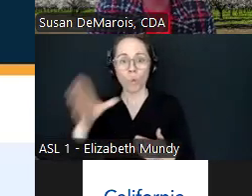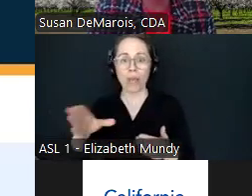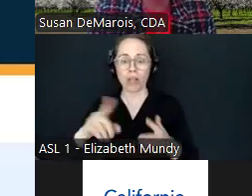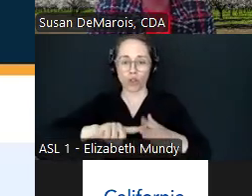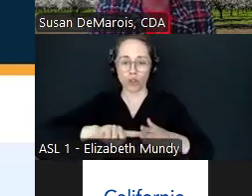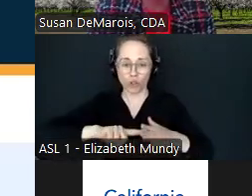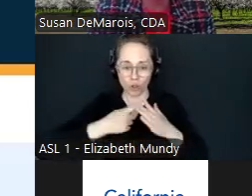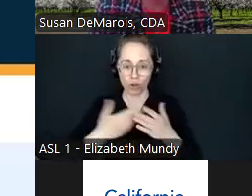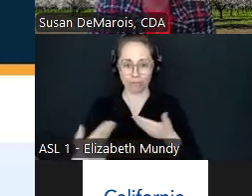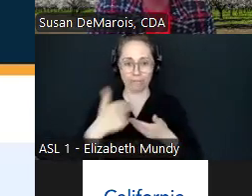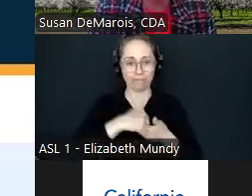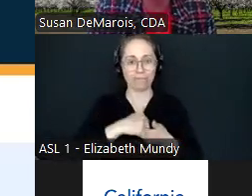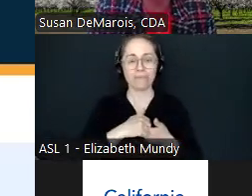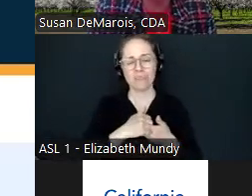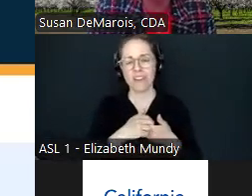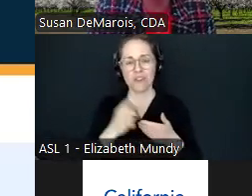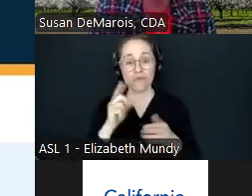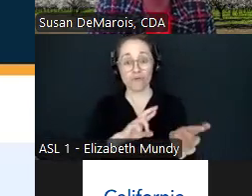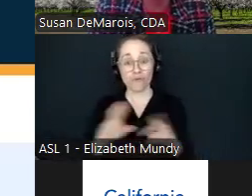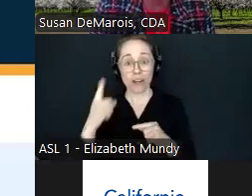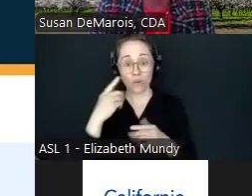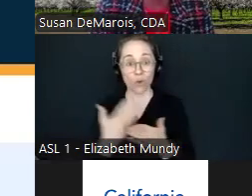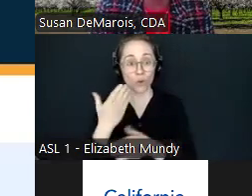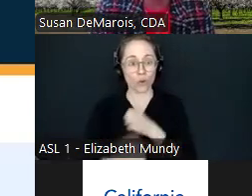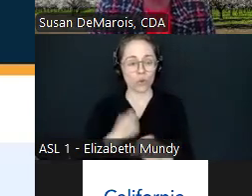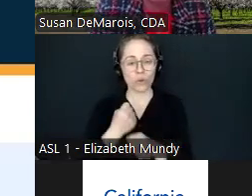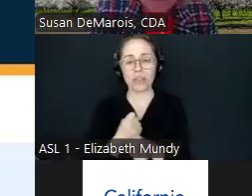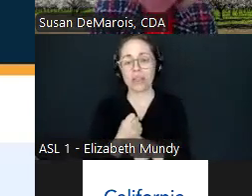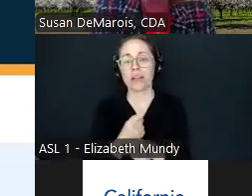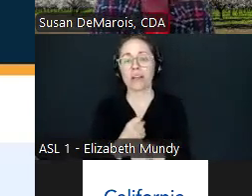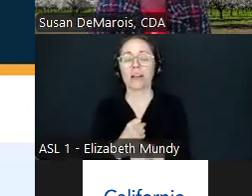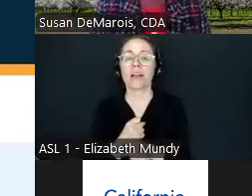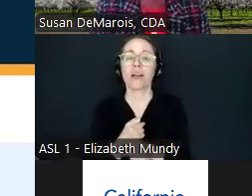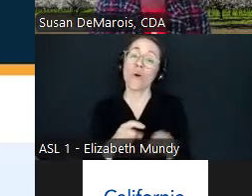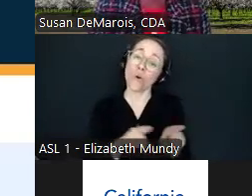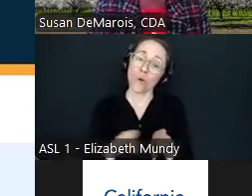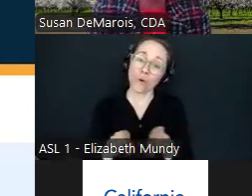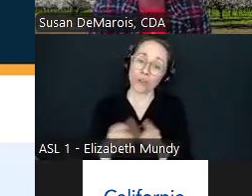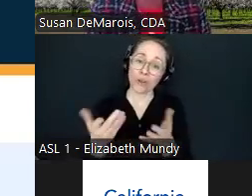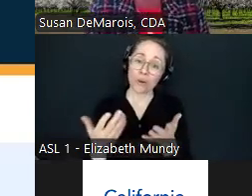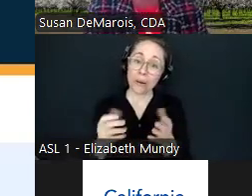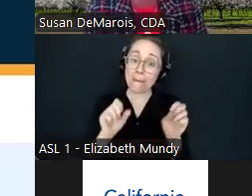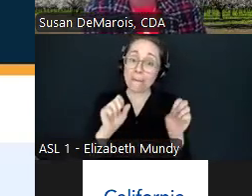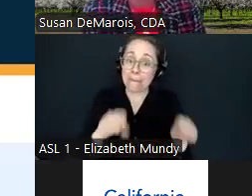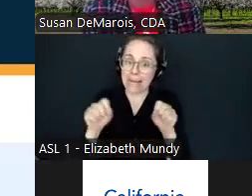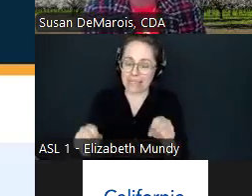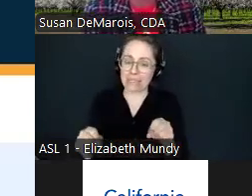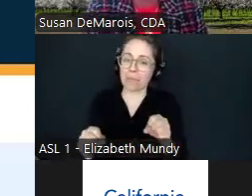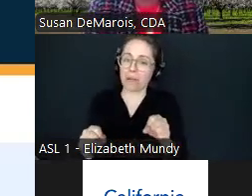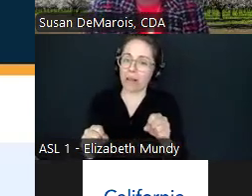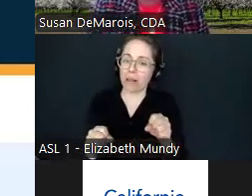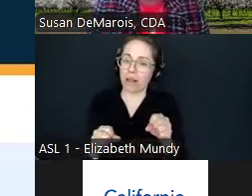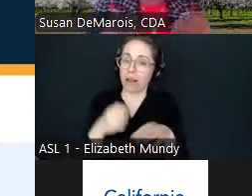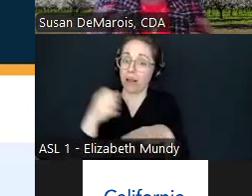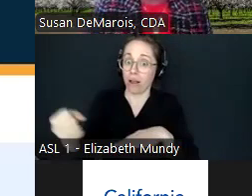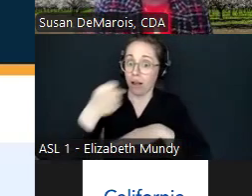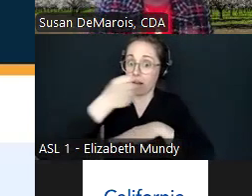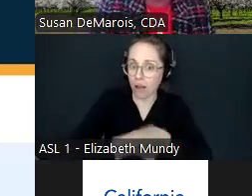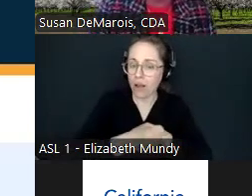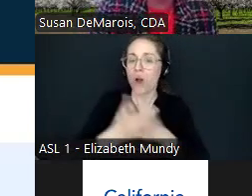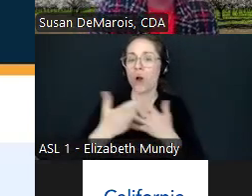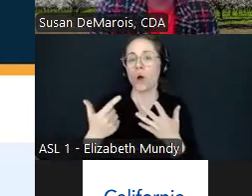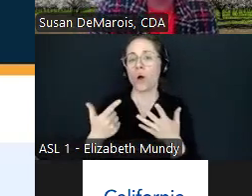to extend any prospective invitations to prospective members to the Day of Action. So more